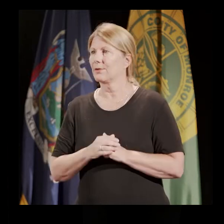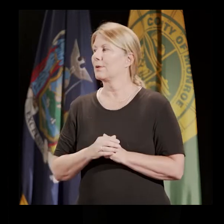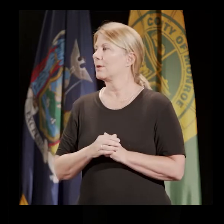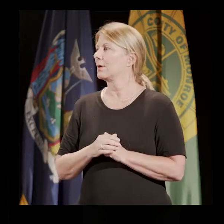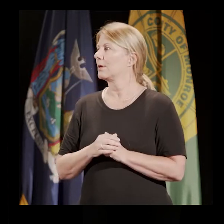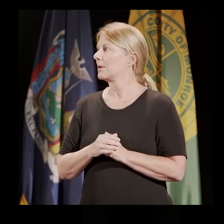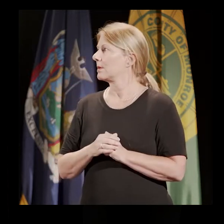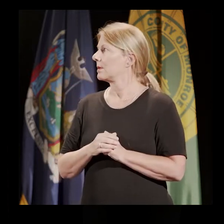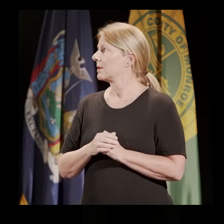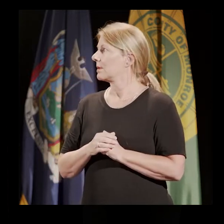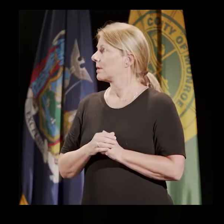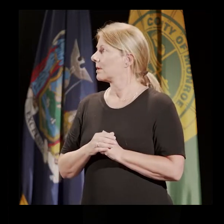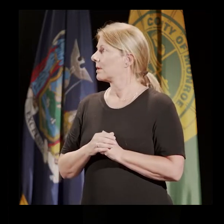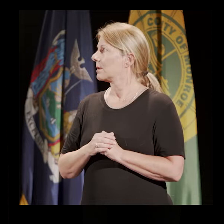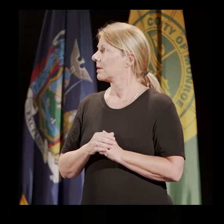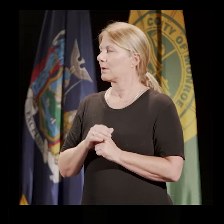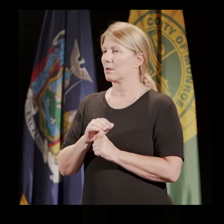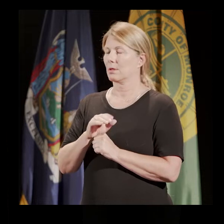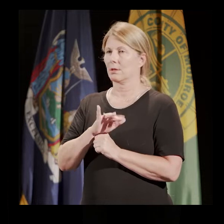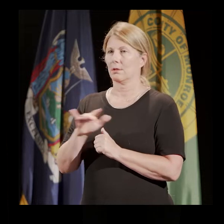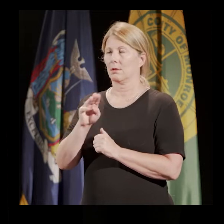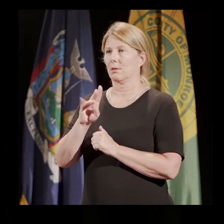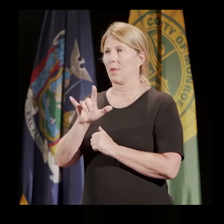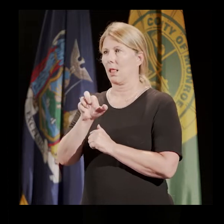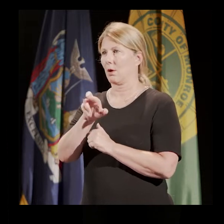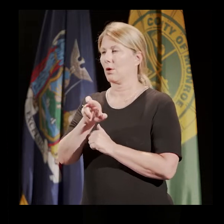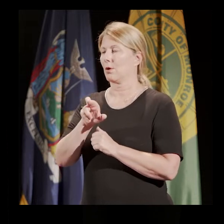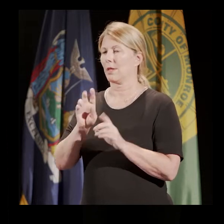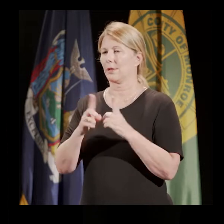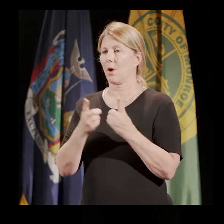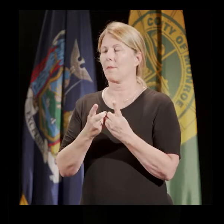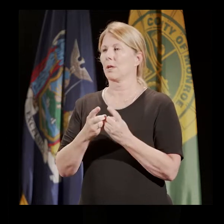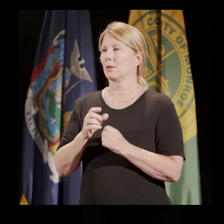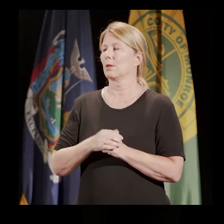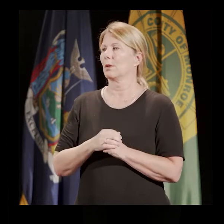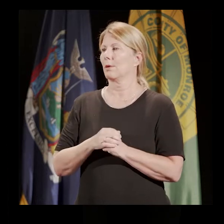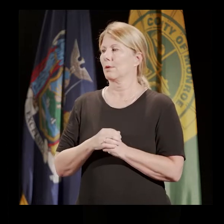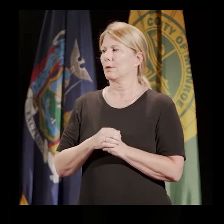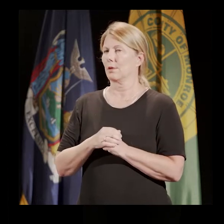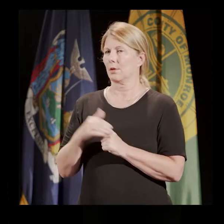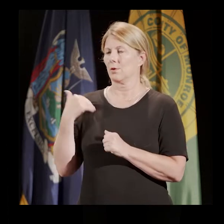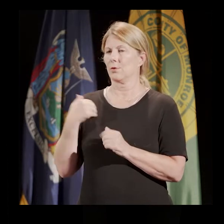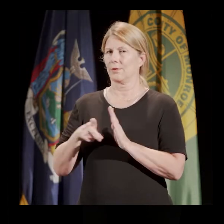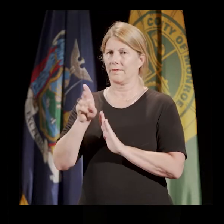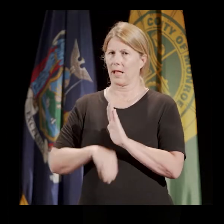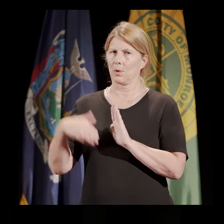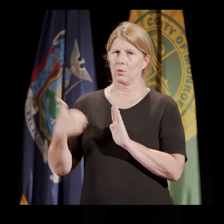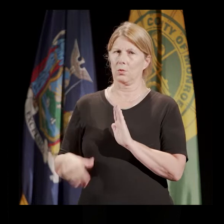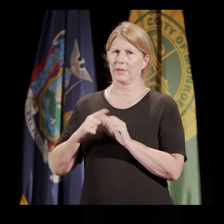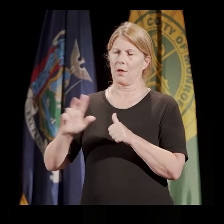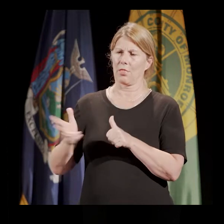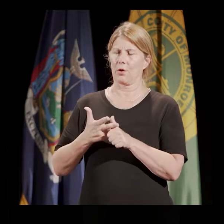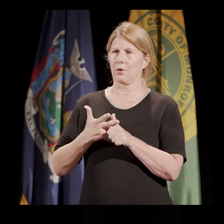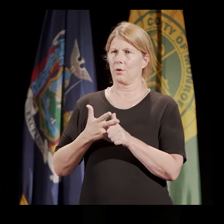with Commissioner Miller in the Department of Neighborhood and Business Development. Youth development is our third